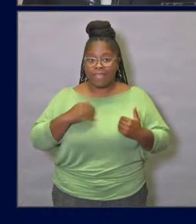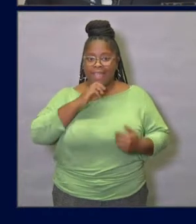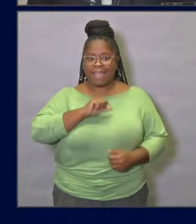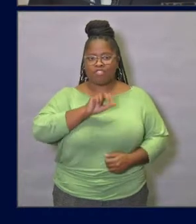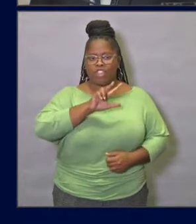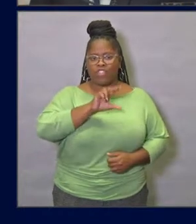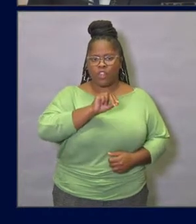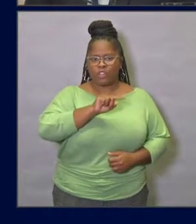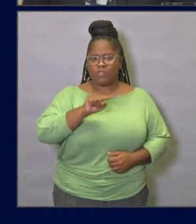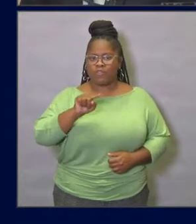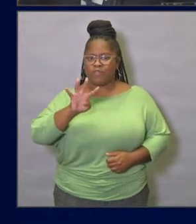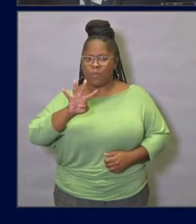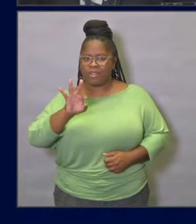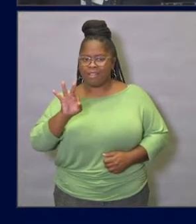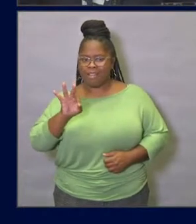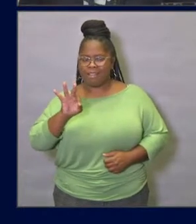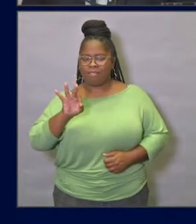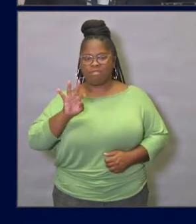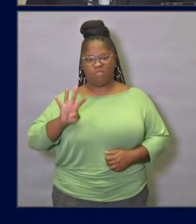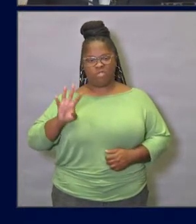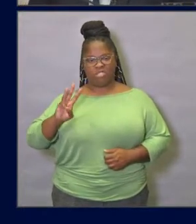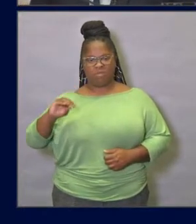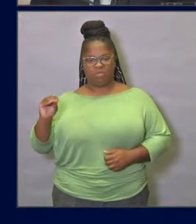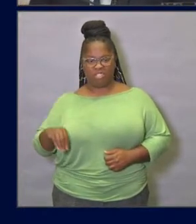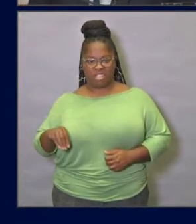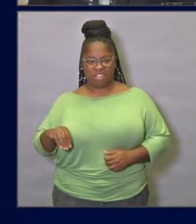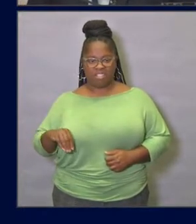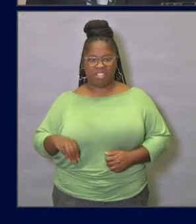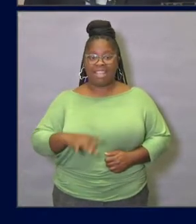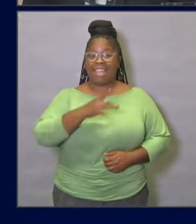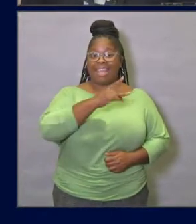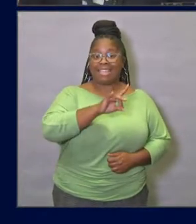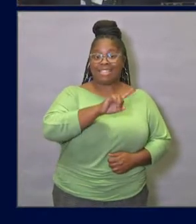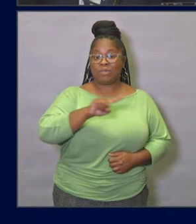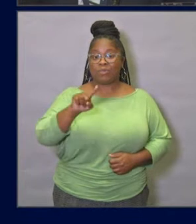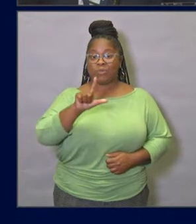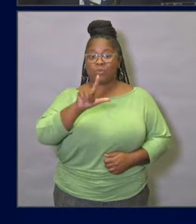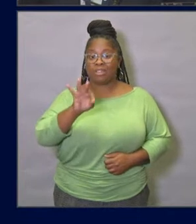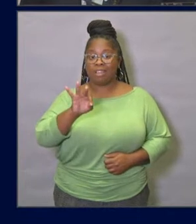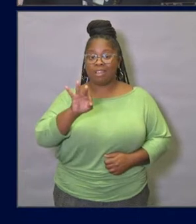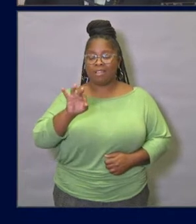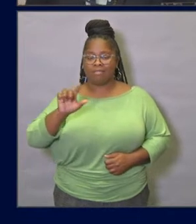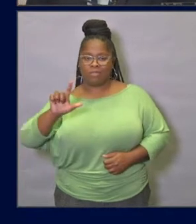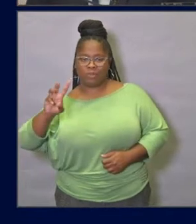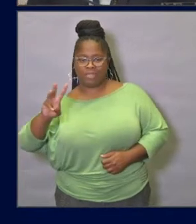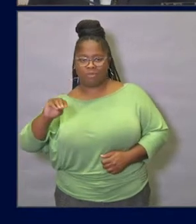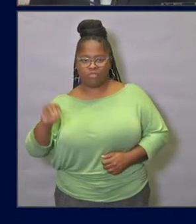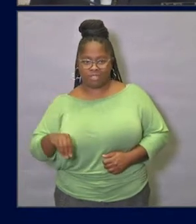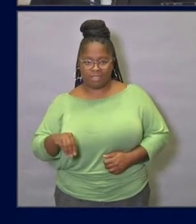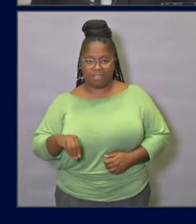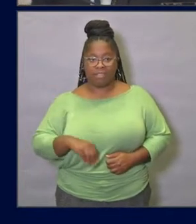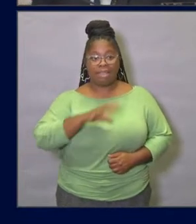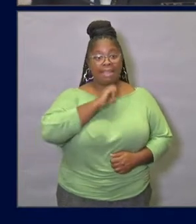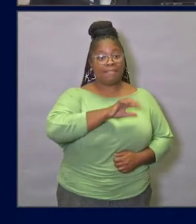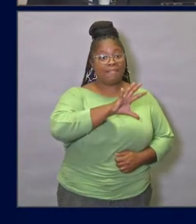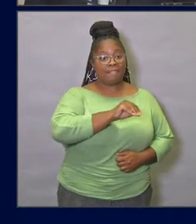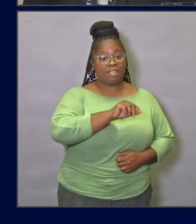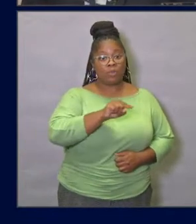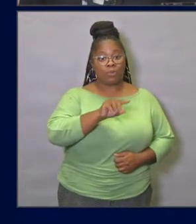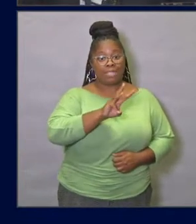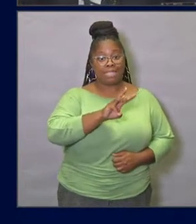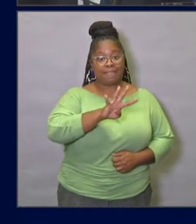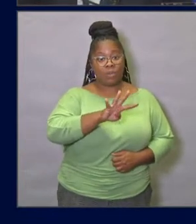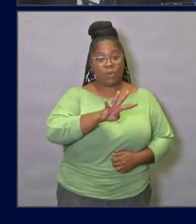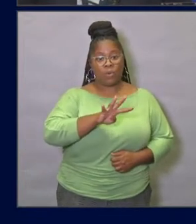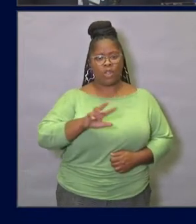49, 26% were between the ages of 18 and 29, 23% between the ages of 50 and 64,